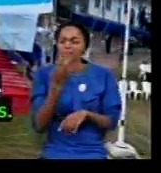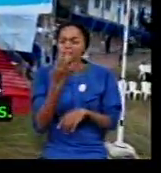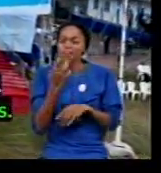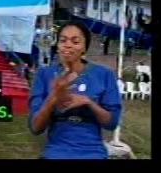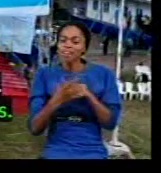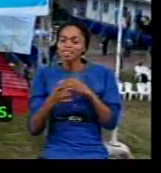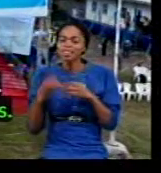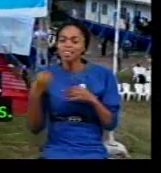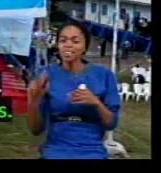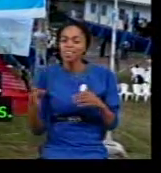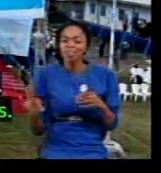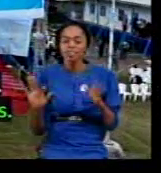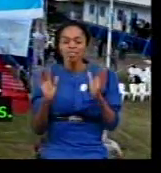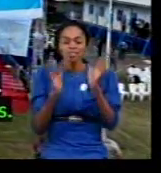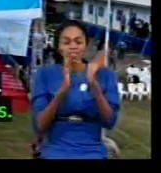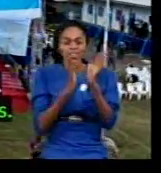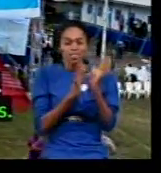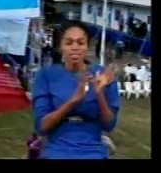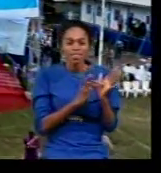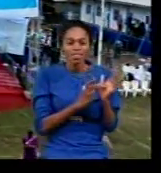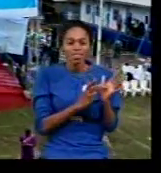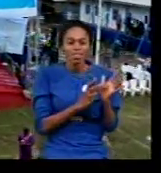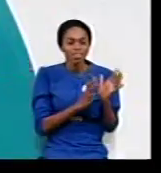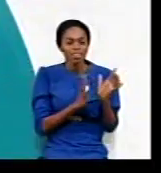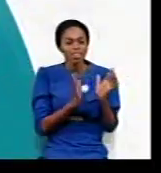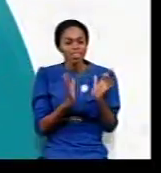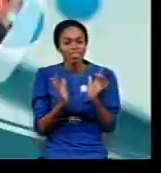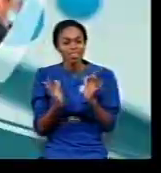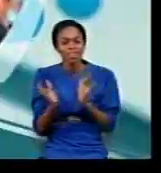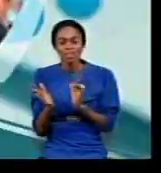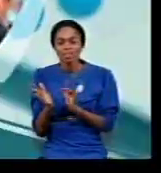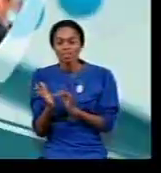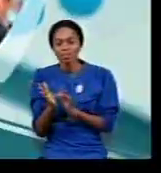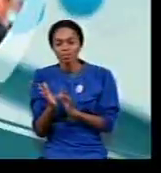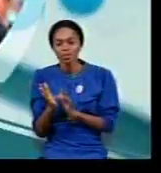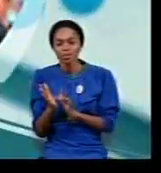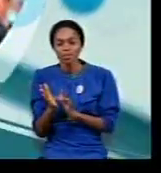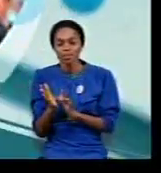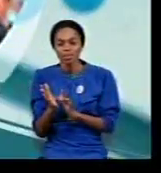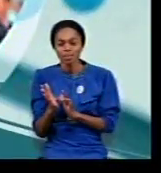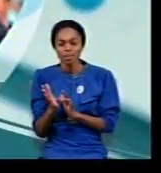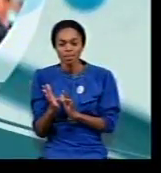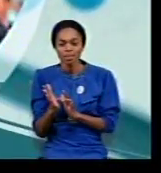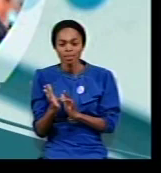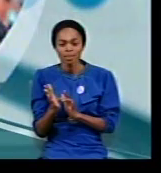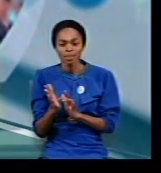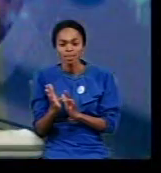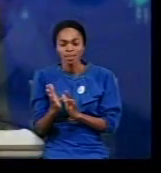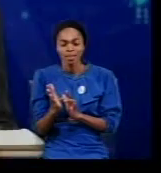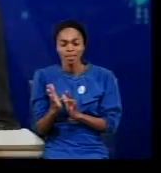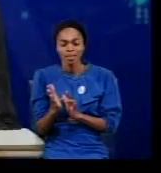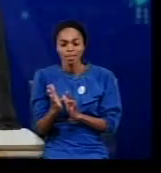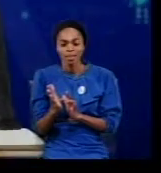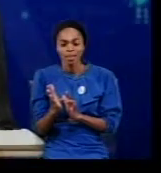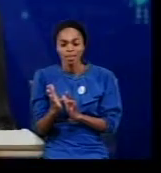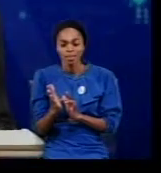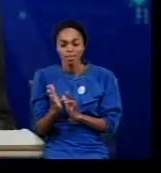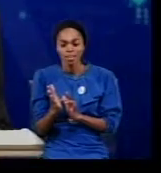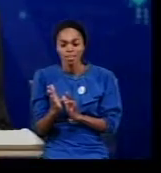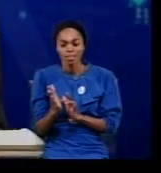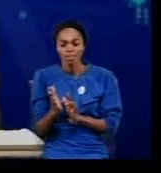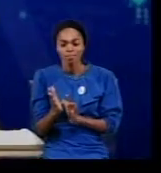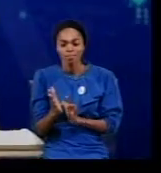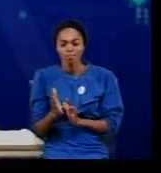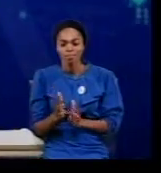will heal you? He will heal you. Did he say he will deliver you? He will deliver you. Did he say you will be a competent, effective, mighty instrument in